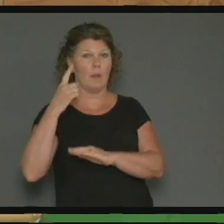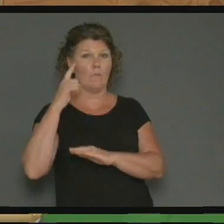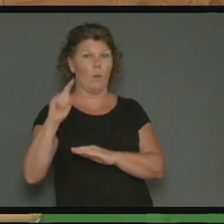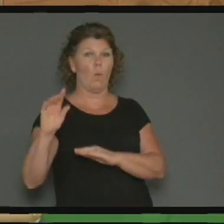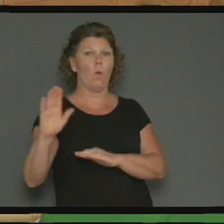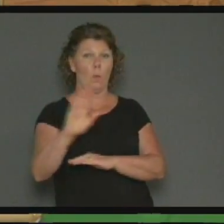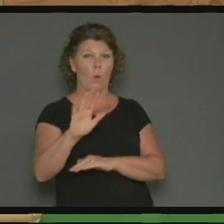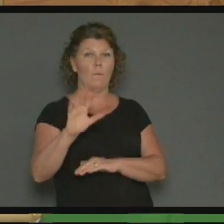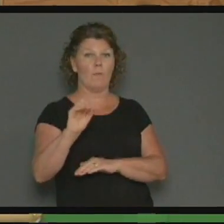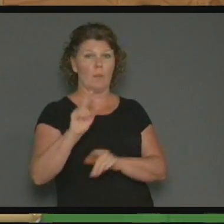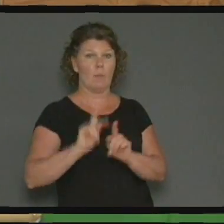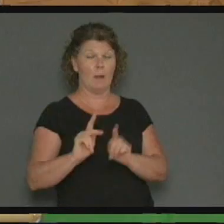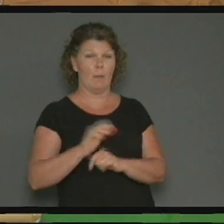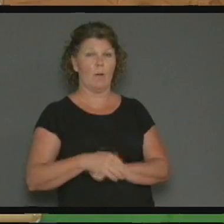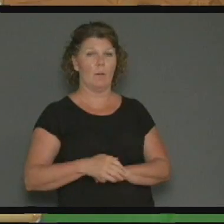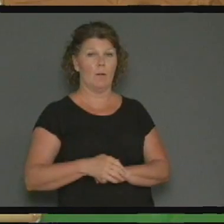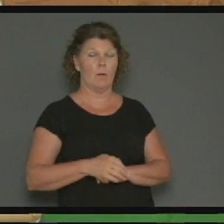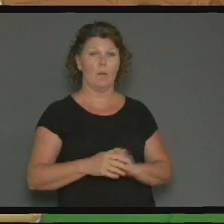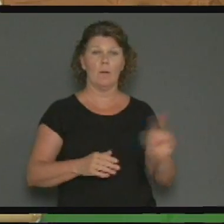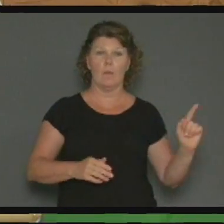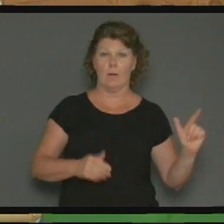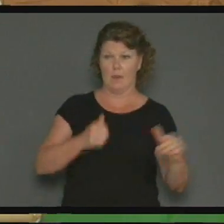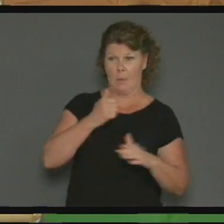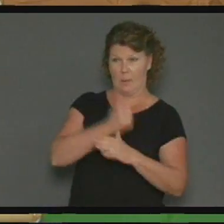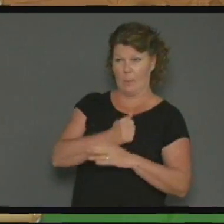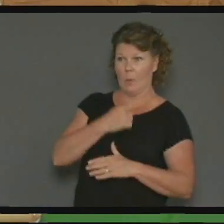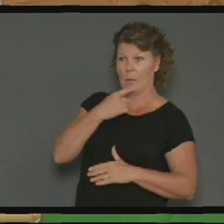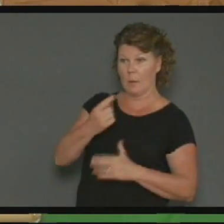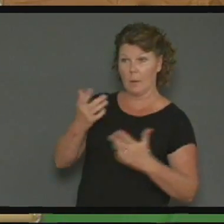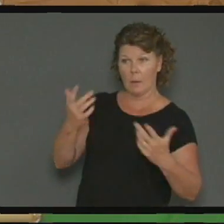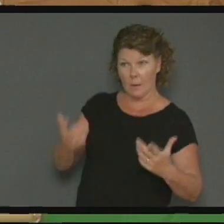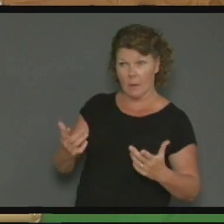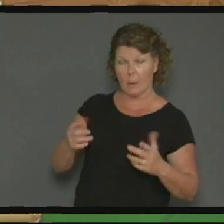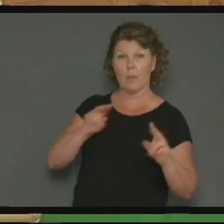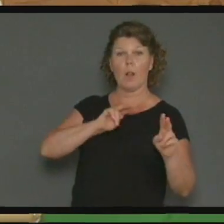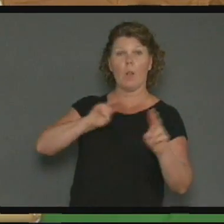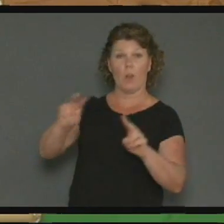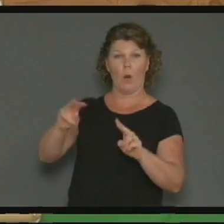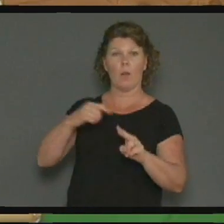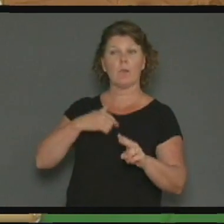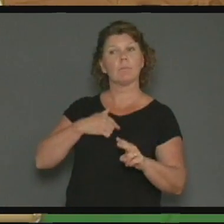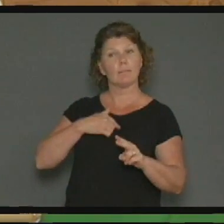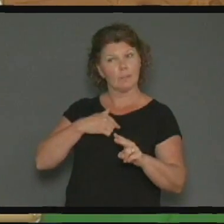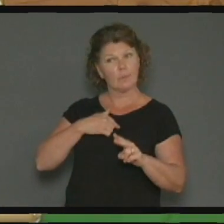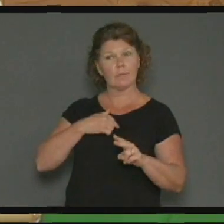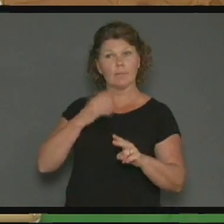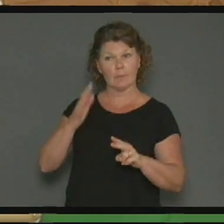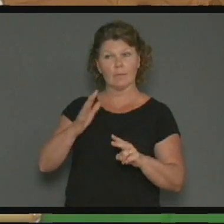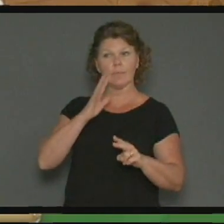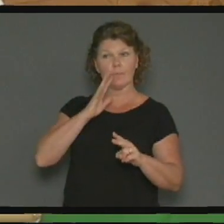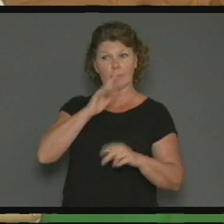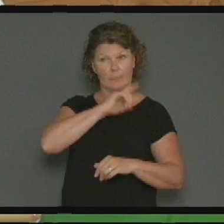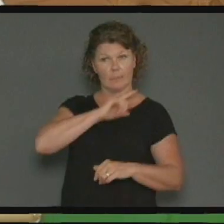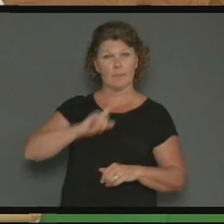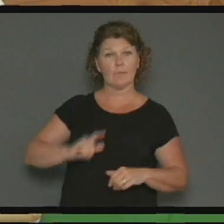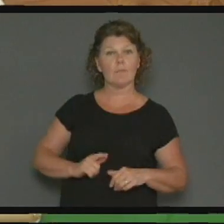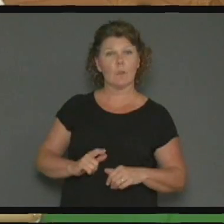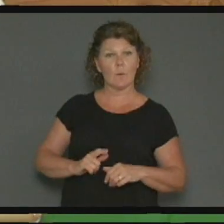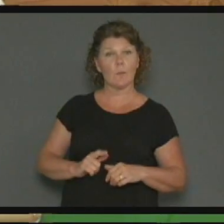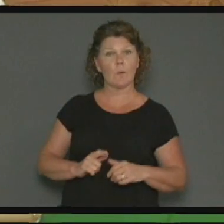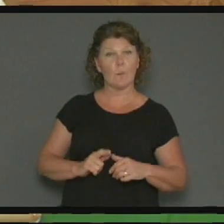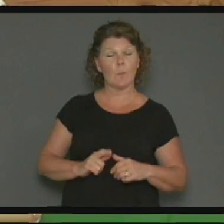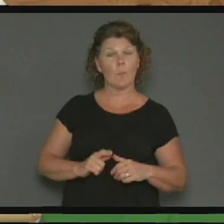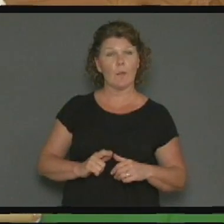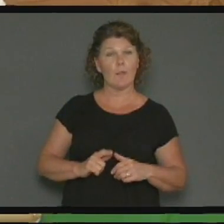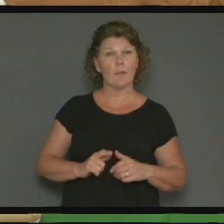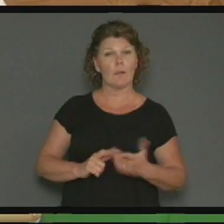sake. Abraham answered and said, Behold, I have undertaken to speak to the Lord, who